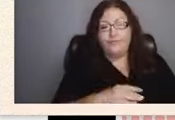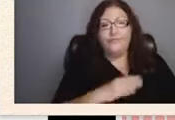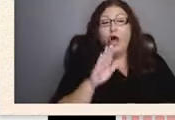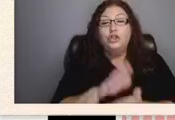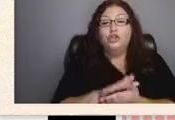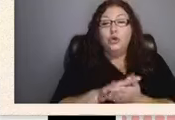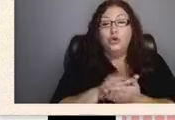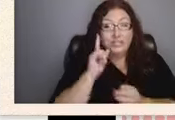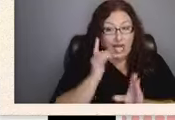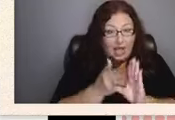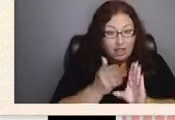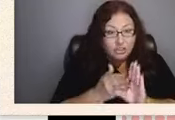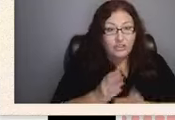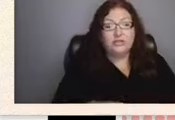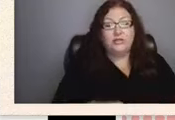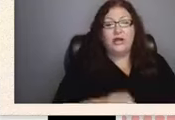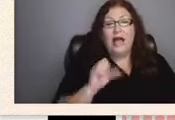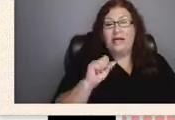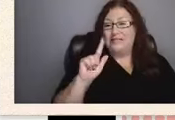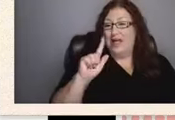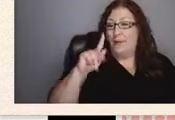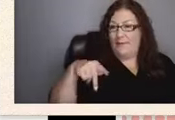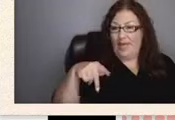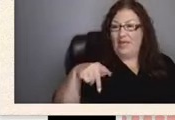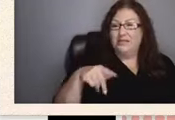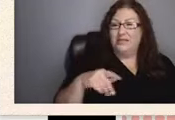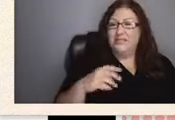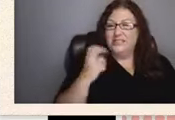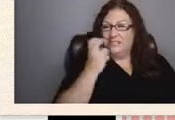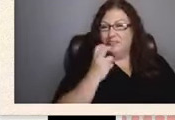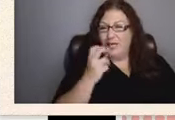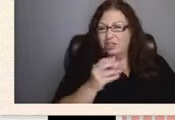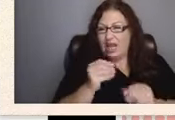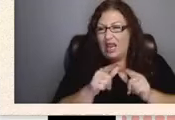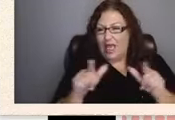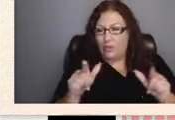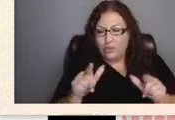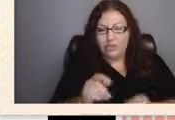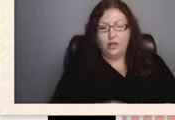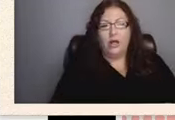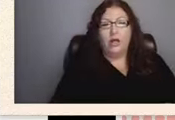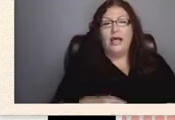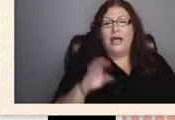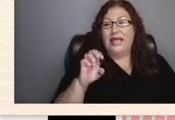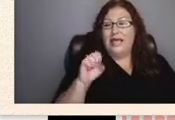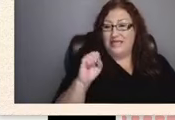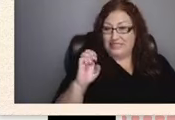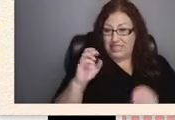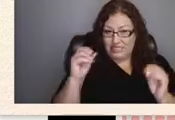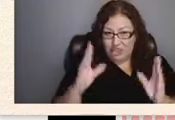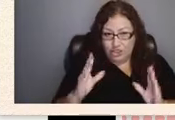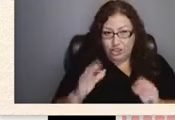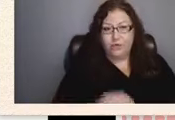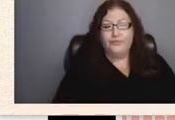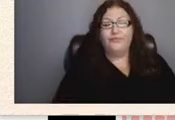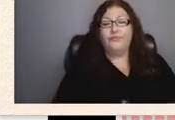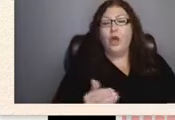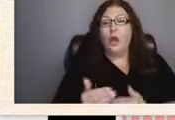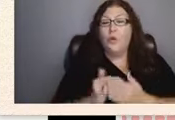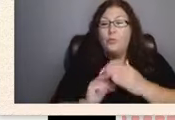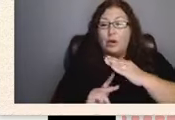psychologist, an SLP, speech and language pathologist, ESE teacher, pre-K